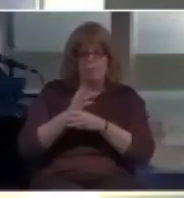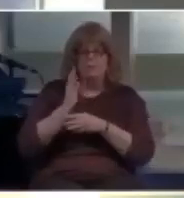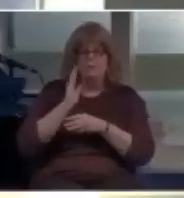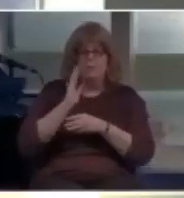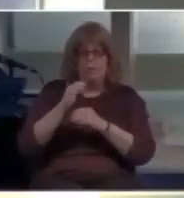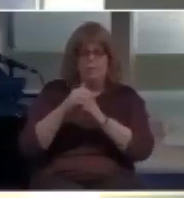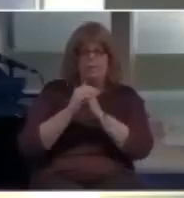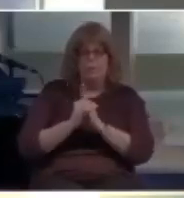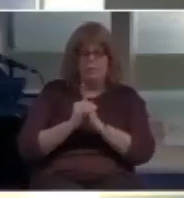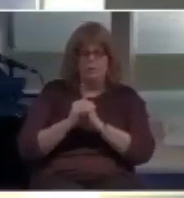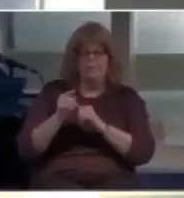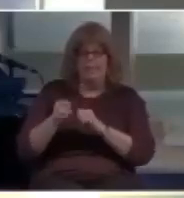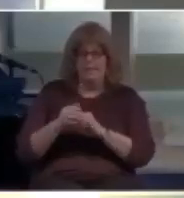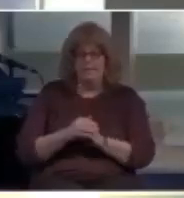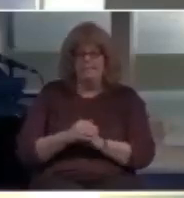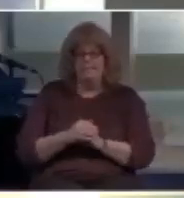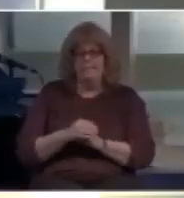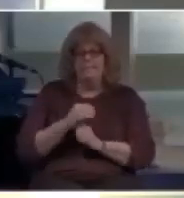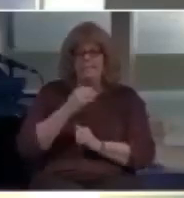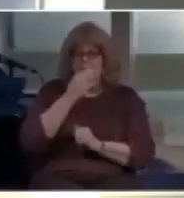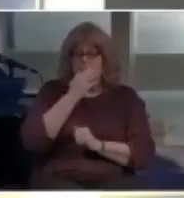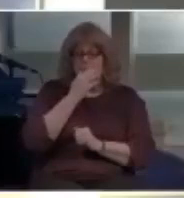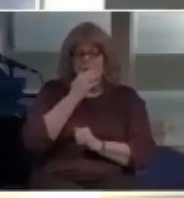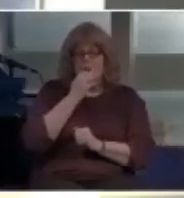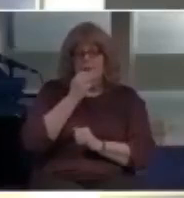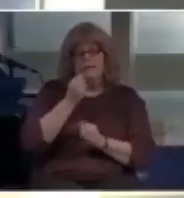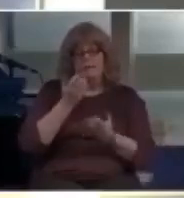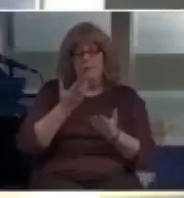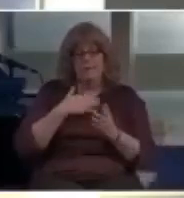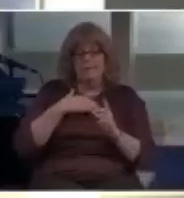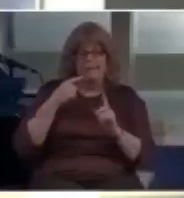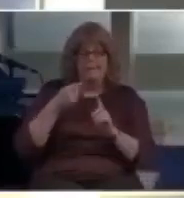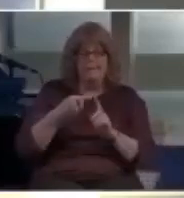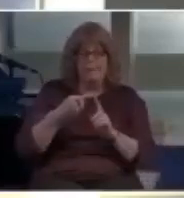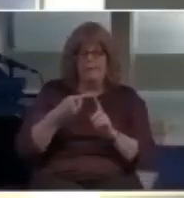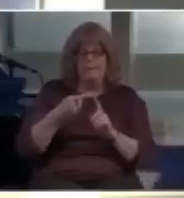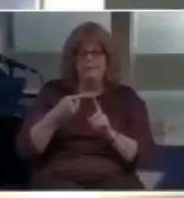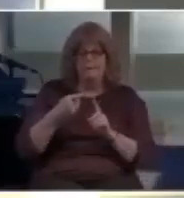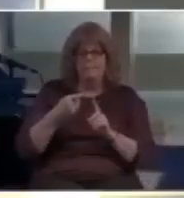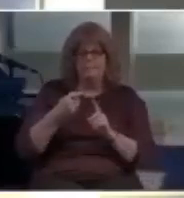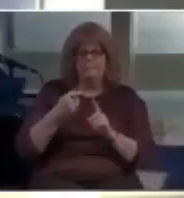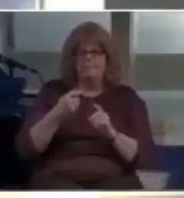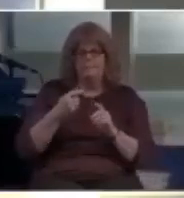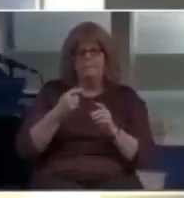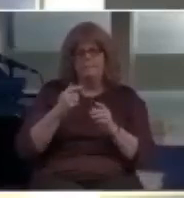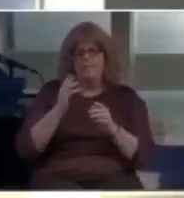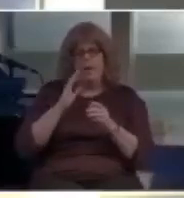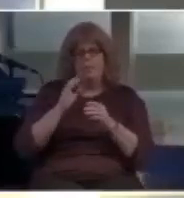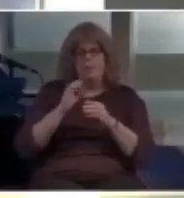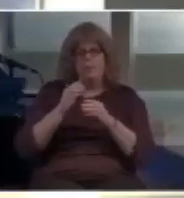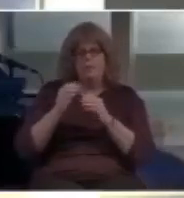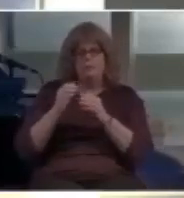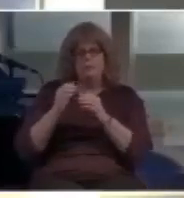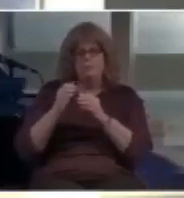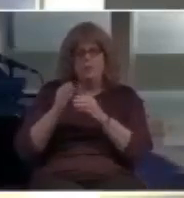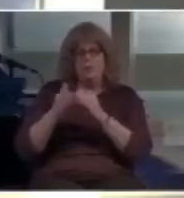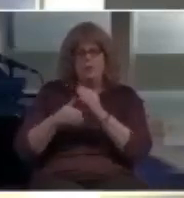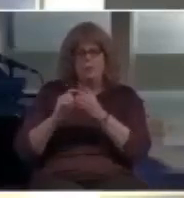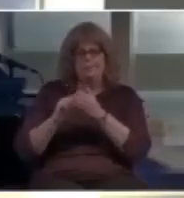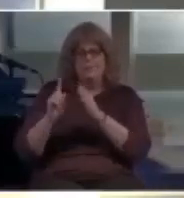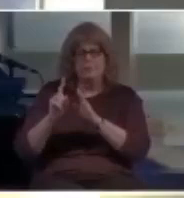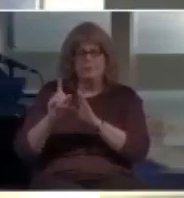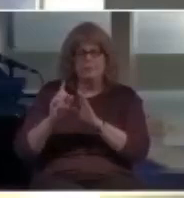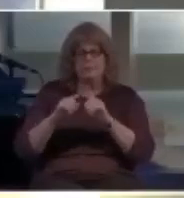to worship him. And so here's my point. I'm going to come back to these, the concluding verses in a